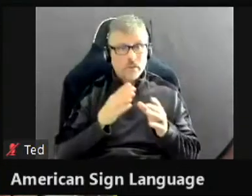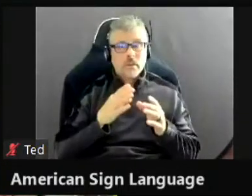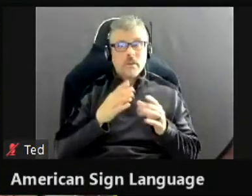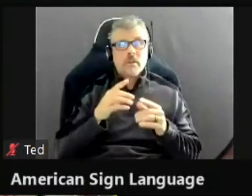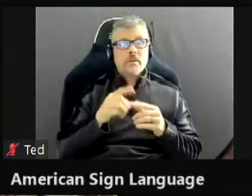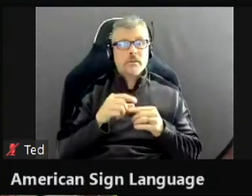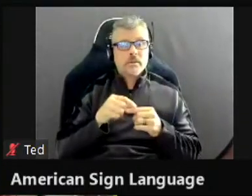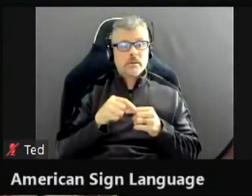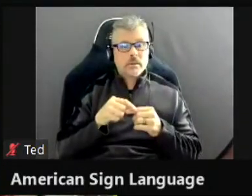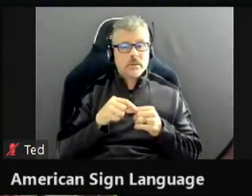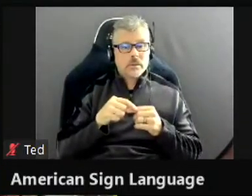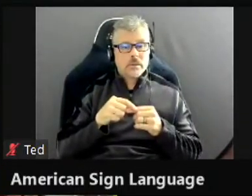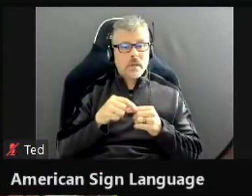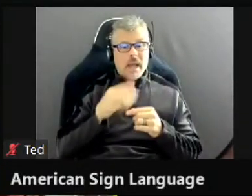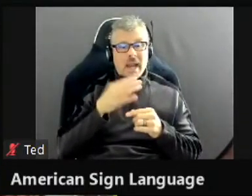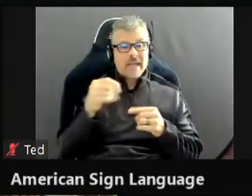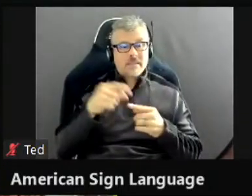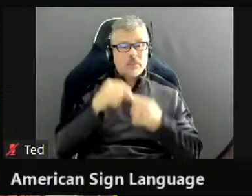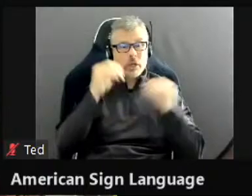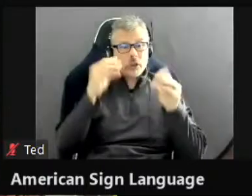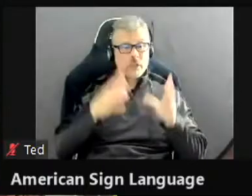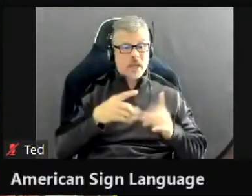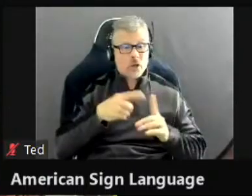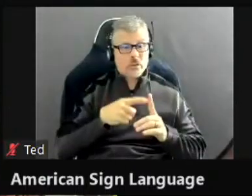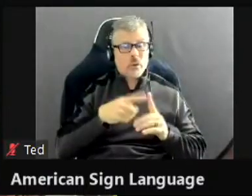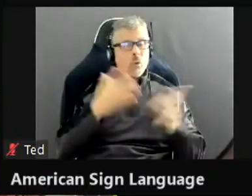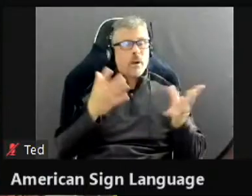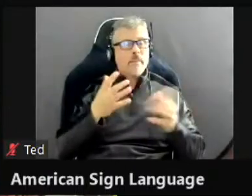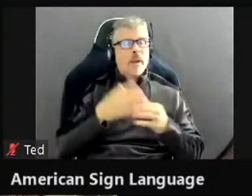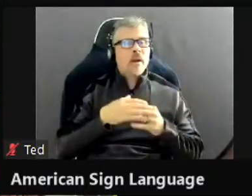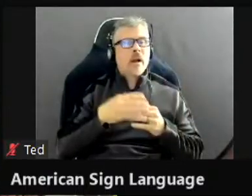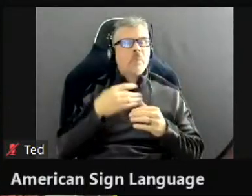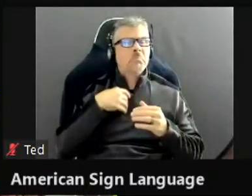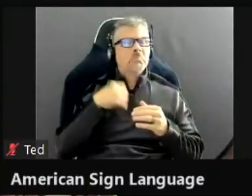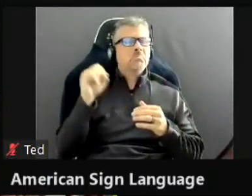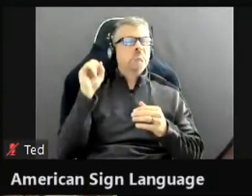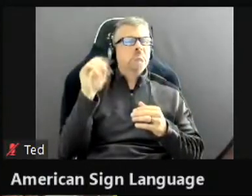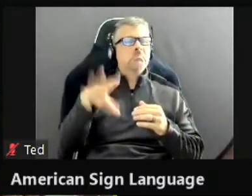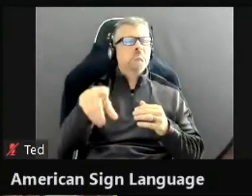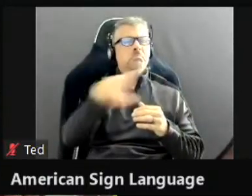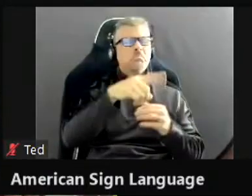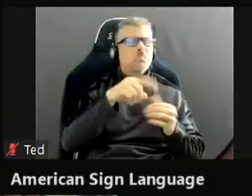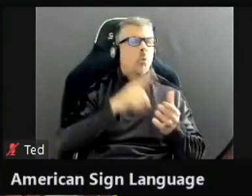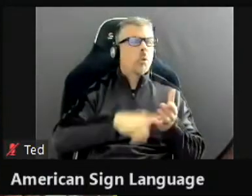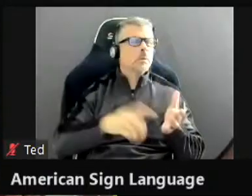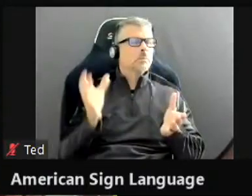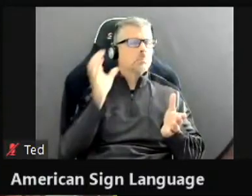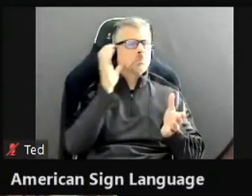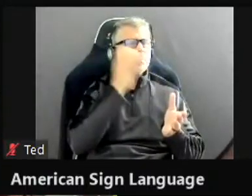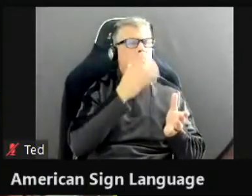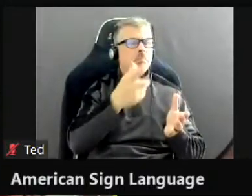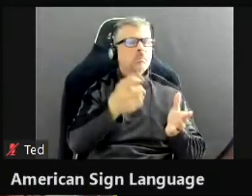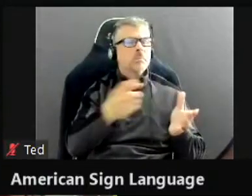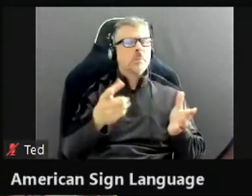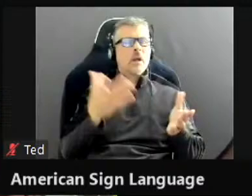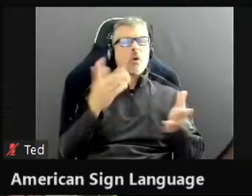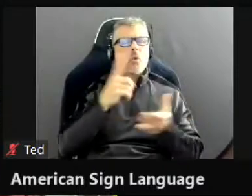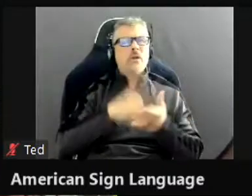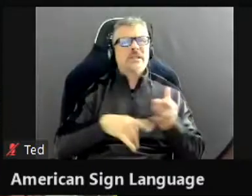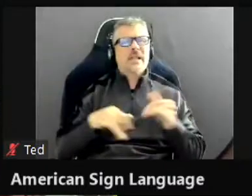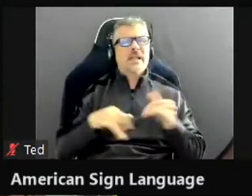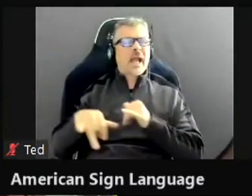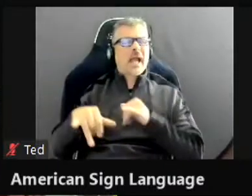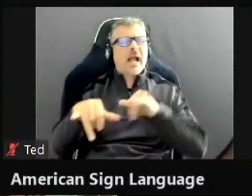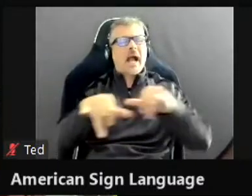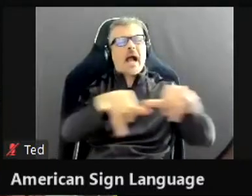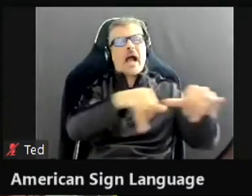you know, if I was going to throw it out, I would like to hear what people think about sort of what we were talking about, the common trunk, kind of